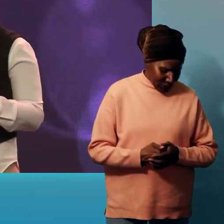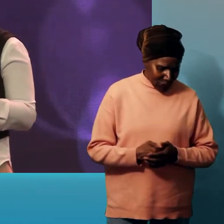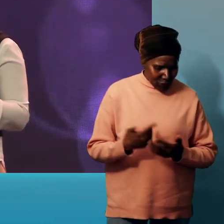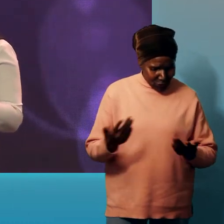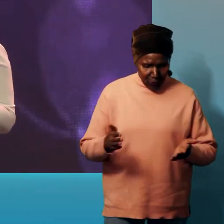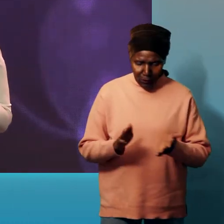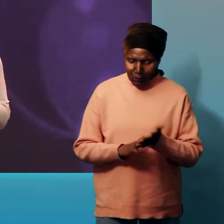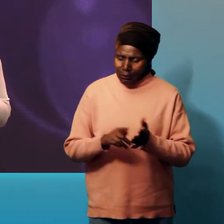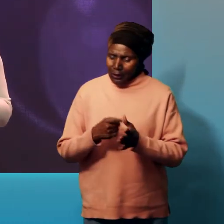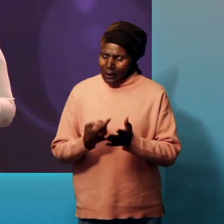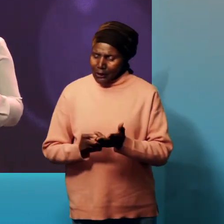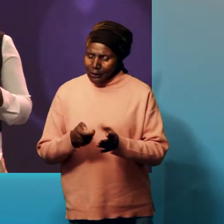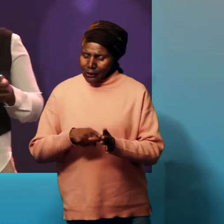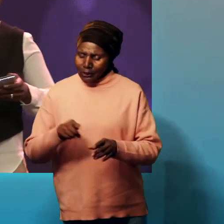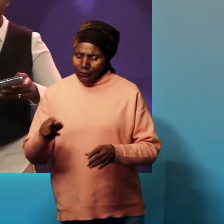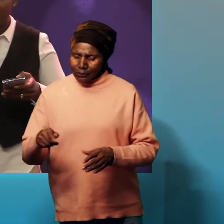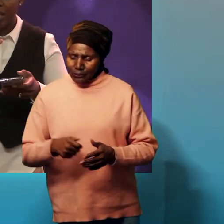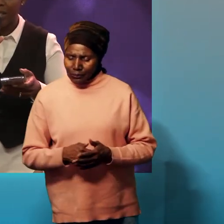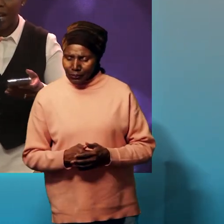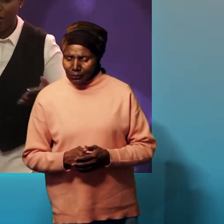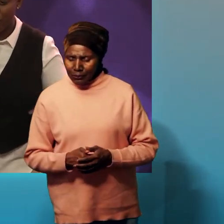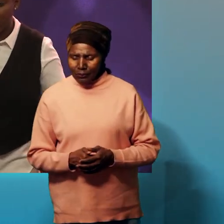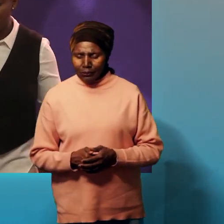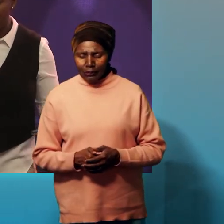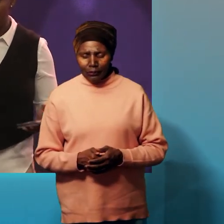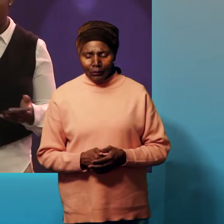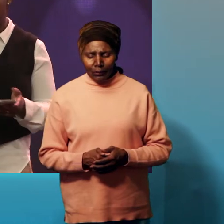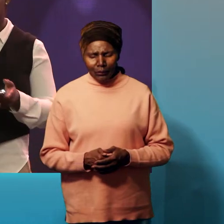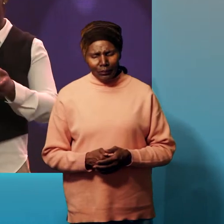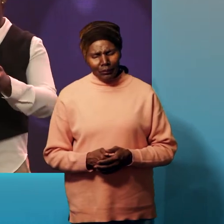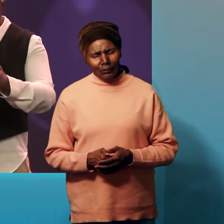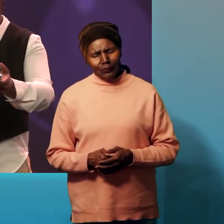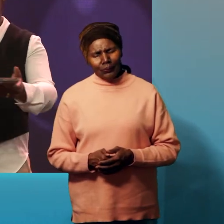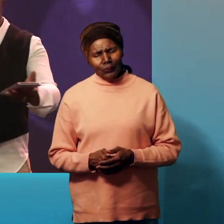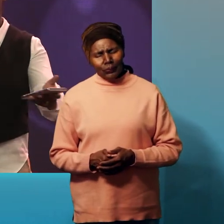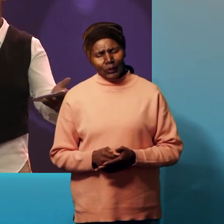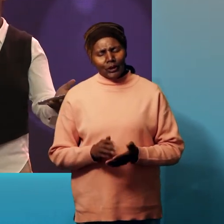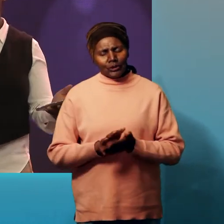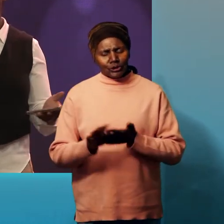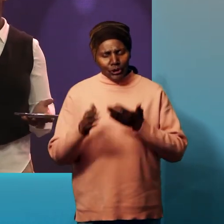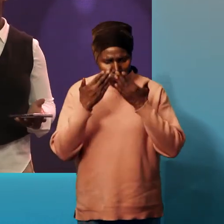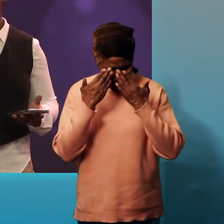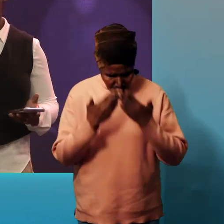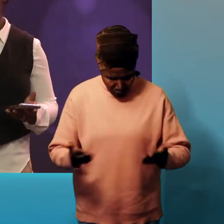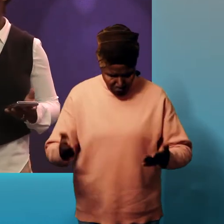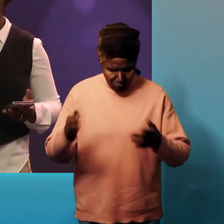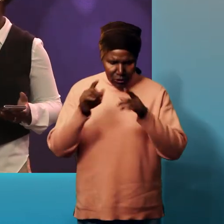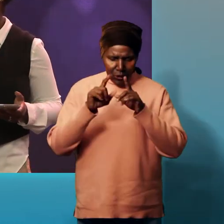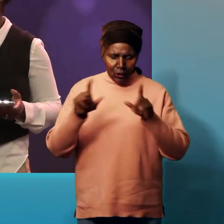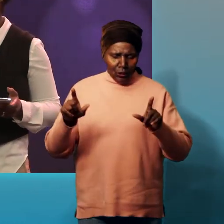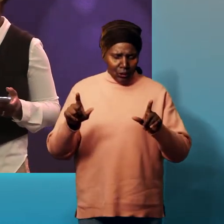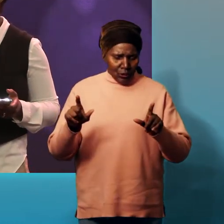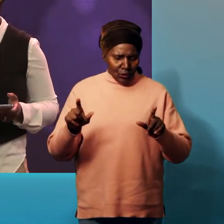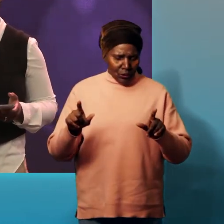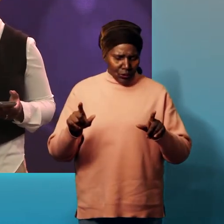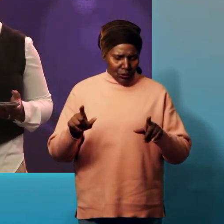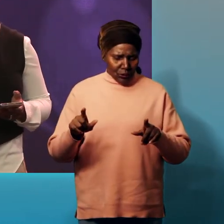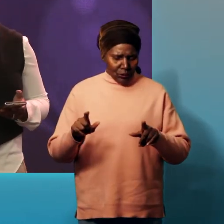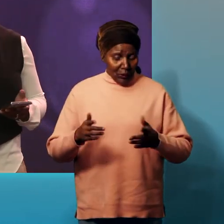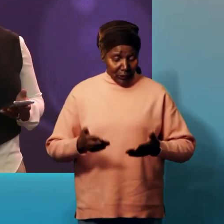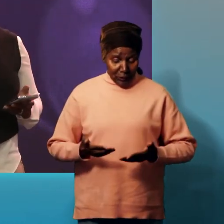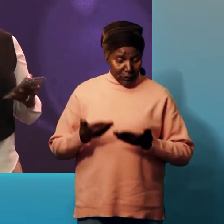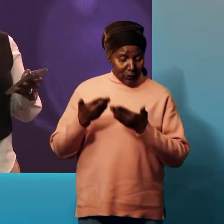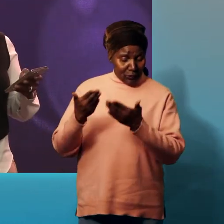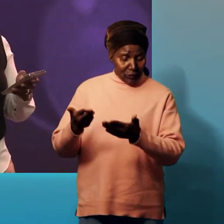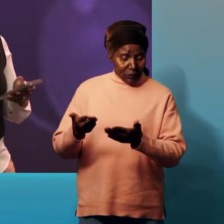there is she enacts a sacrifice. She honors the Lord by making a sacrifice of